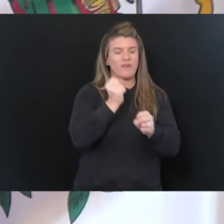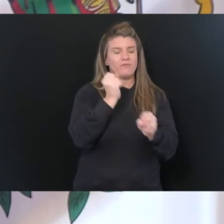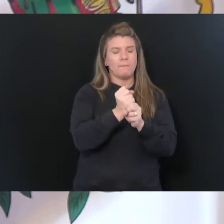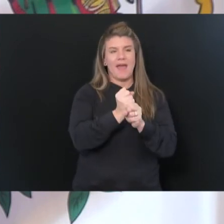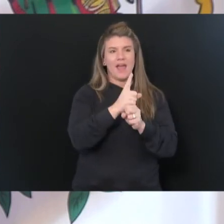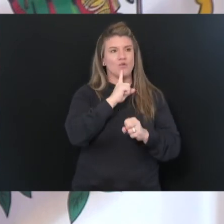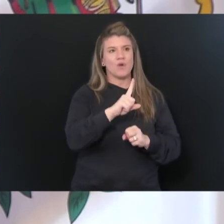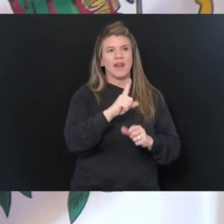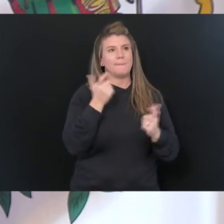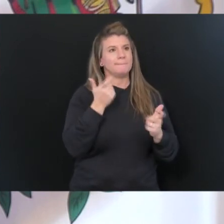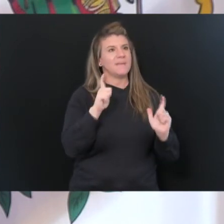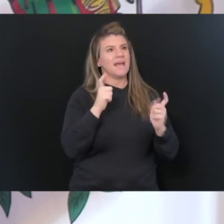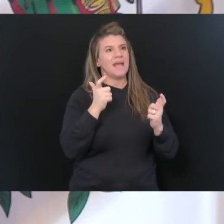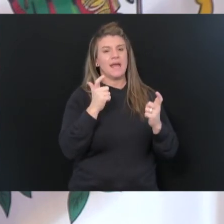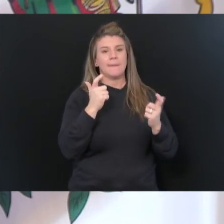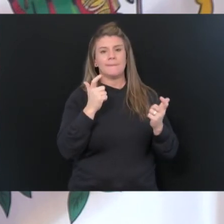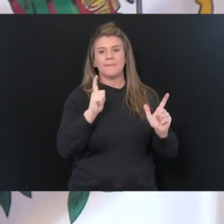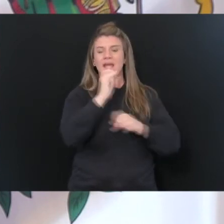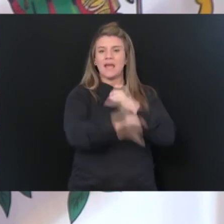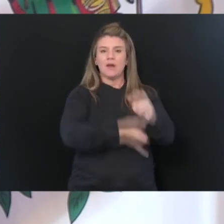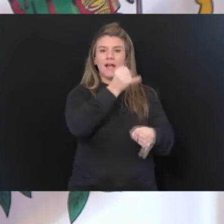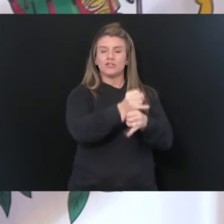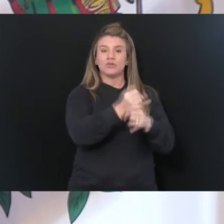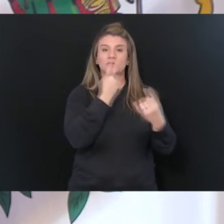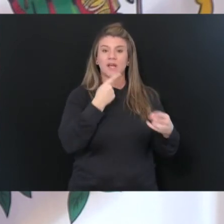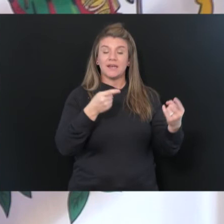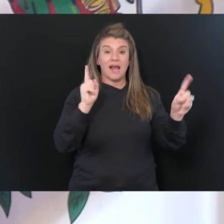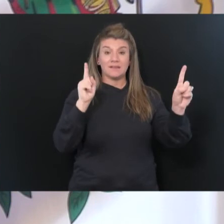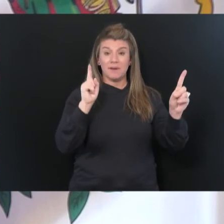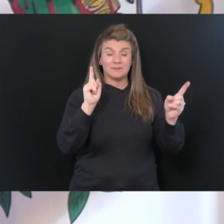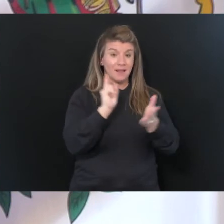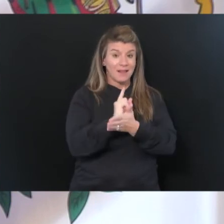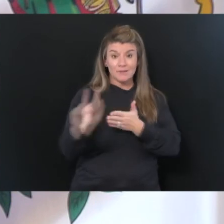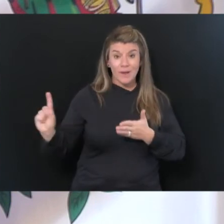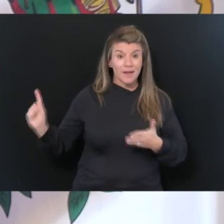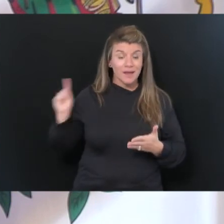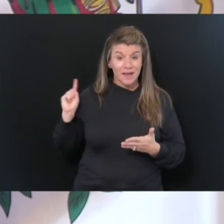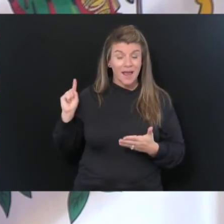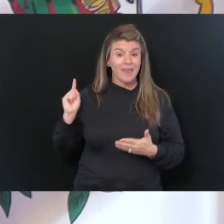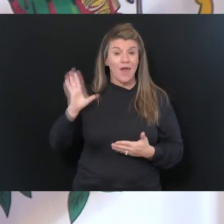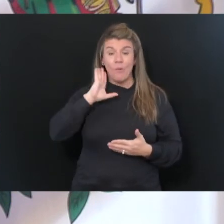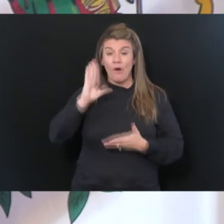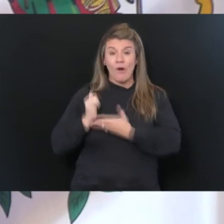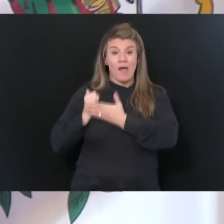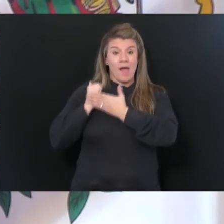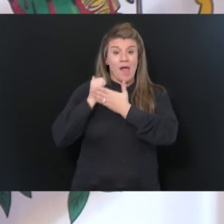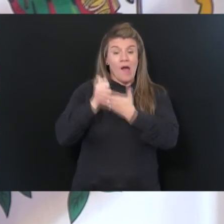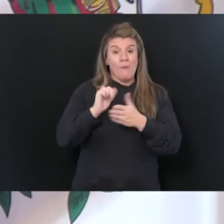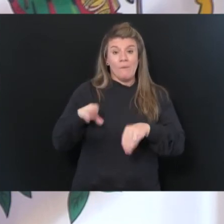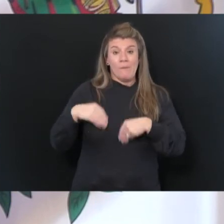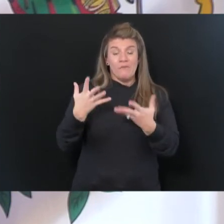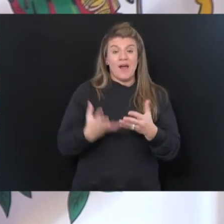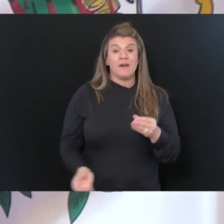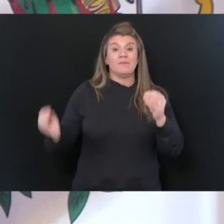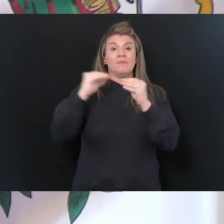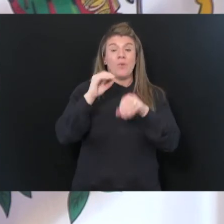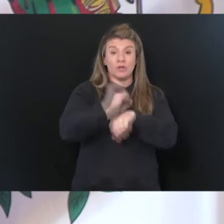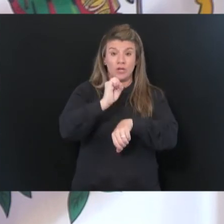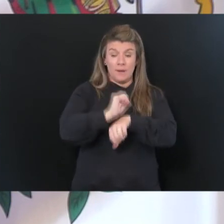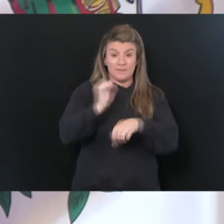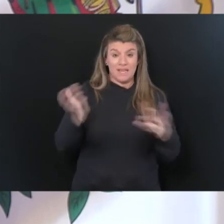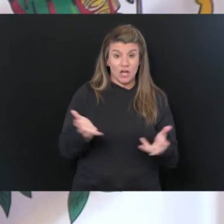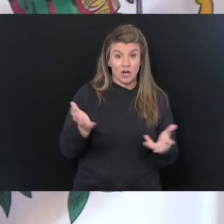big international type announcements in the last week that are going to bring lots and lots more job opportunities to us.